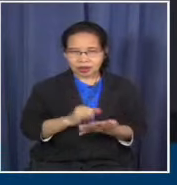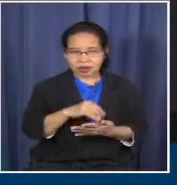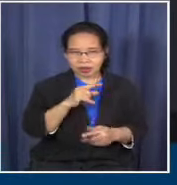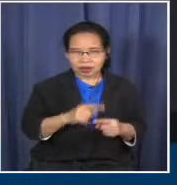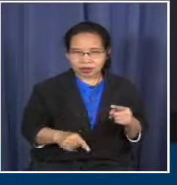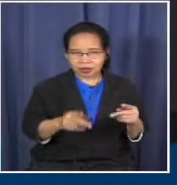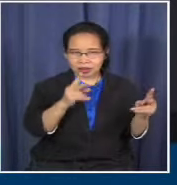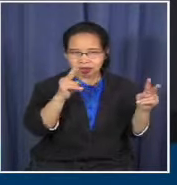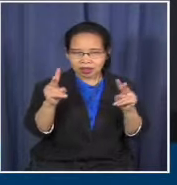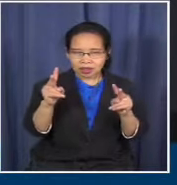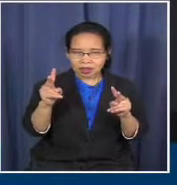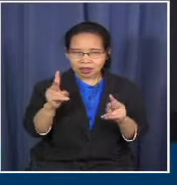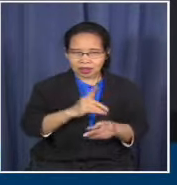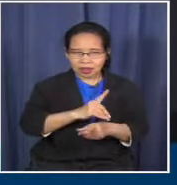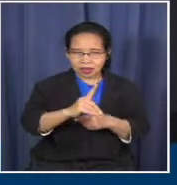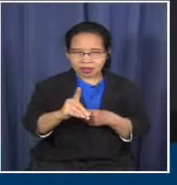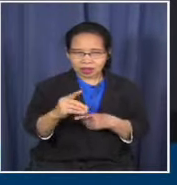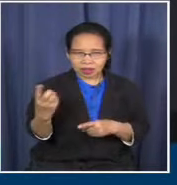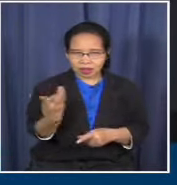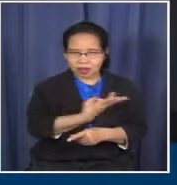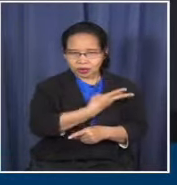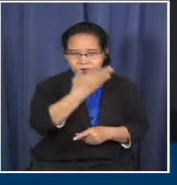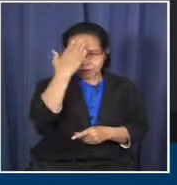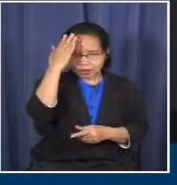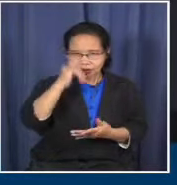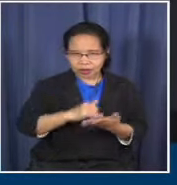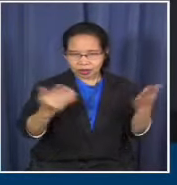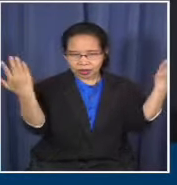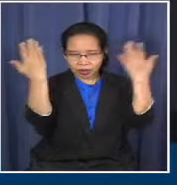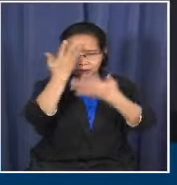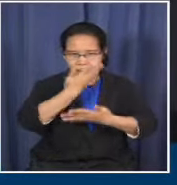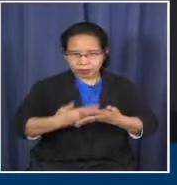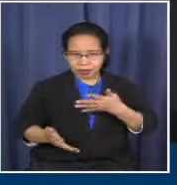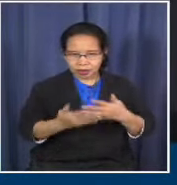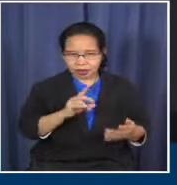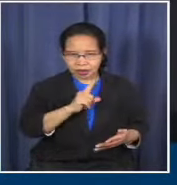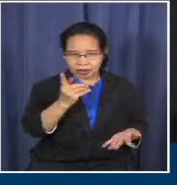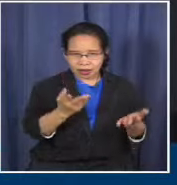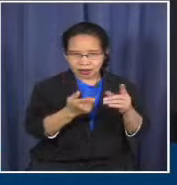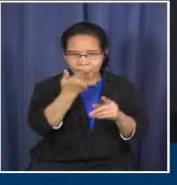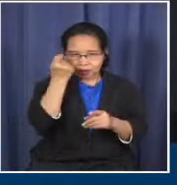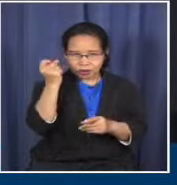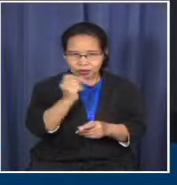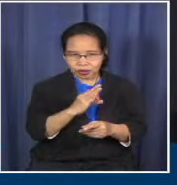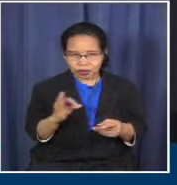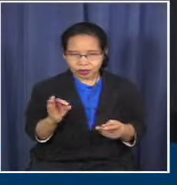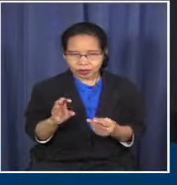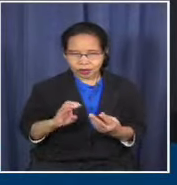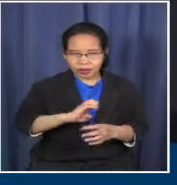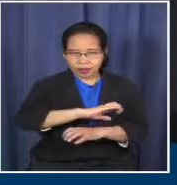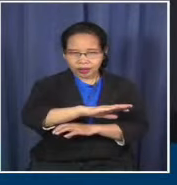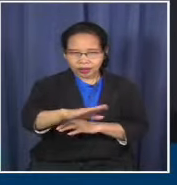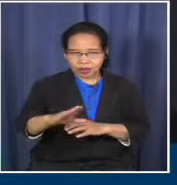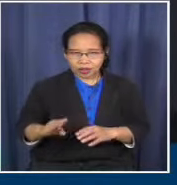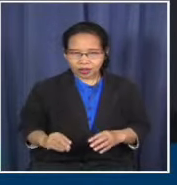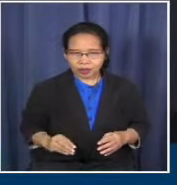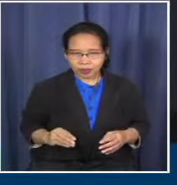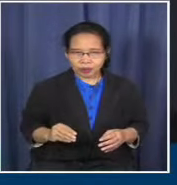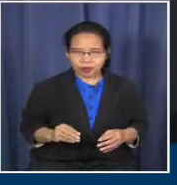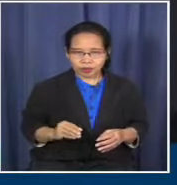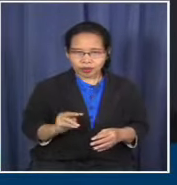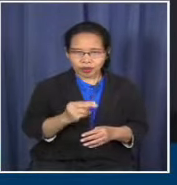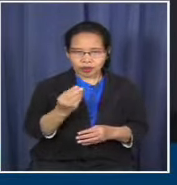that cannot be seen directly. We know that dark matter exists because of the effect it has